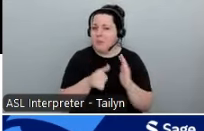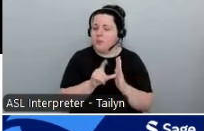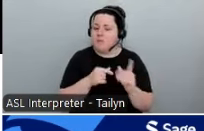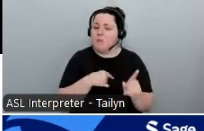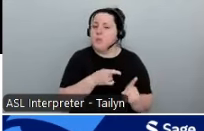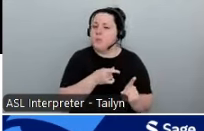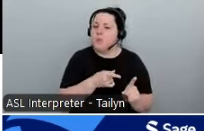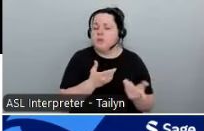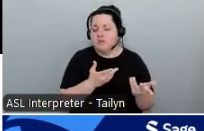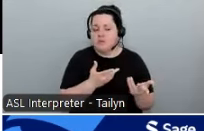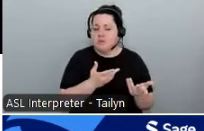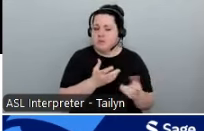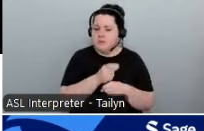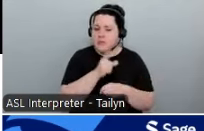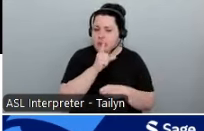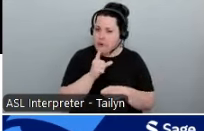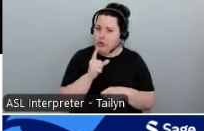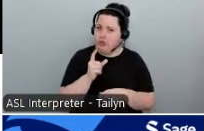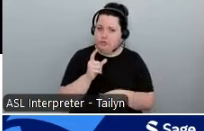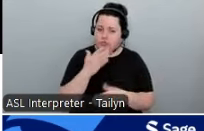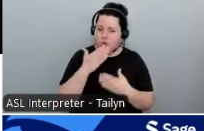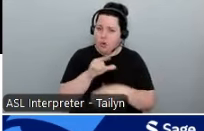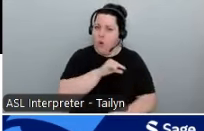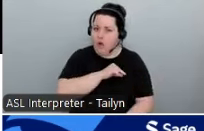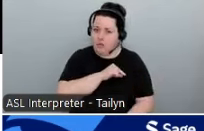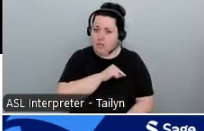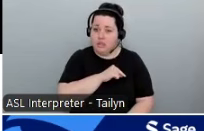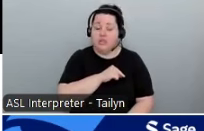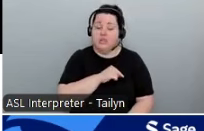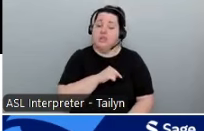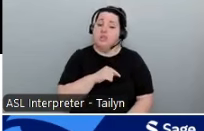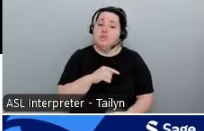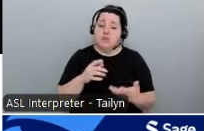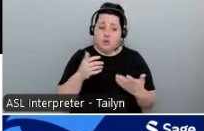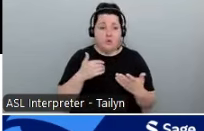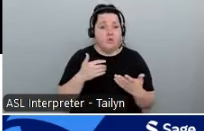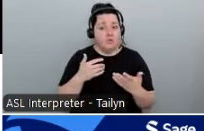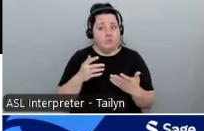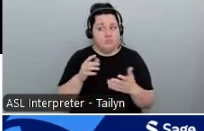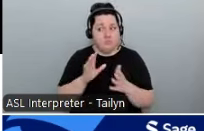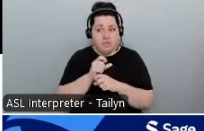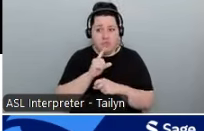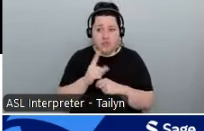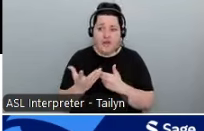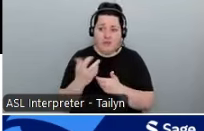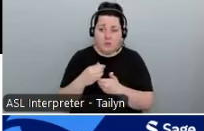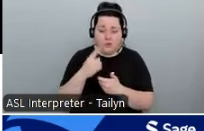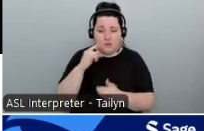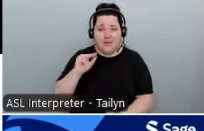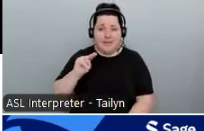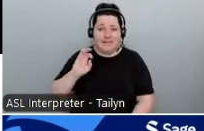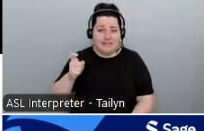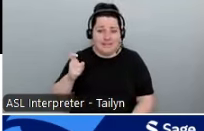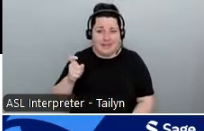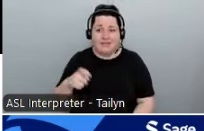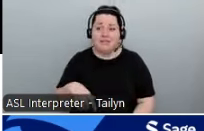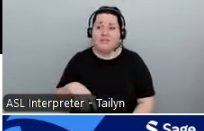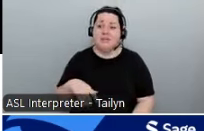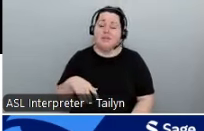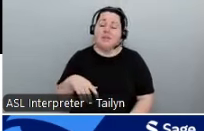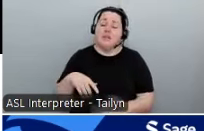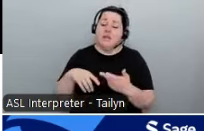in the author guidelines is key. They are on the rise. Look for inclusion in indexes such as Scopus or PubMed